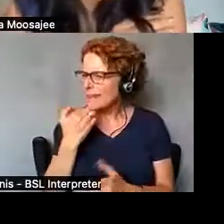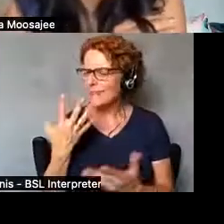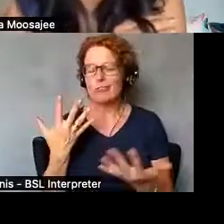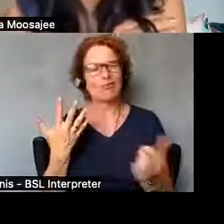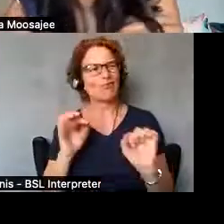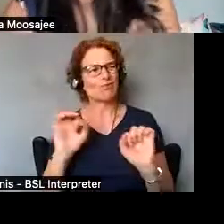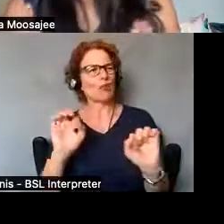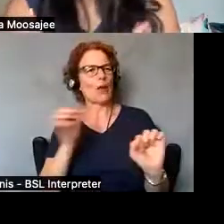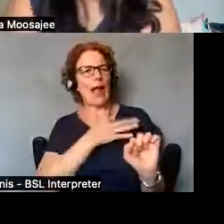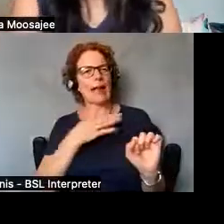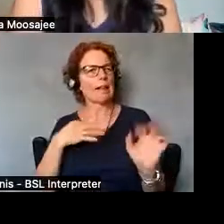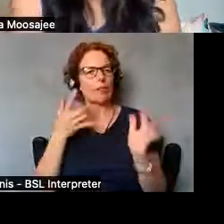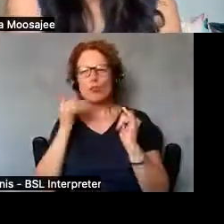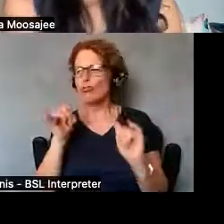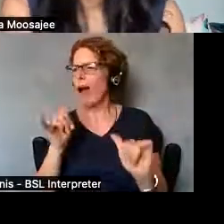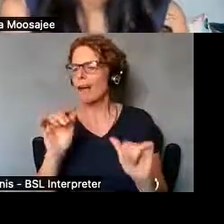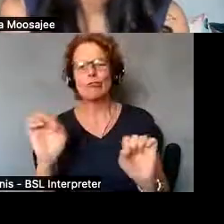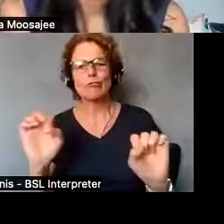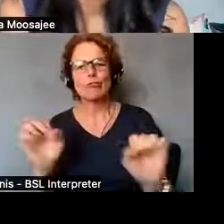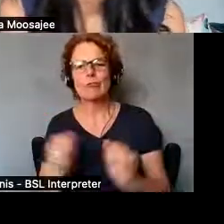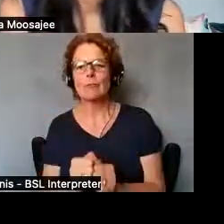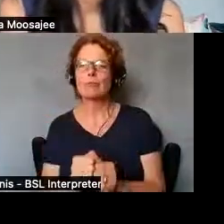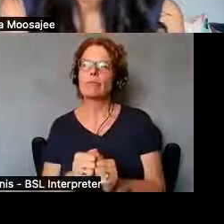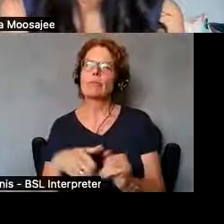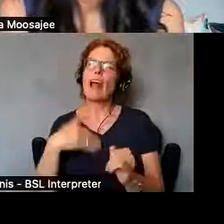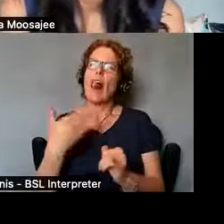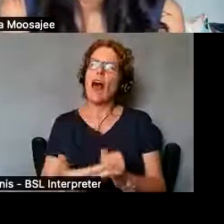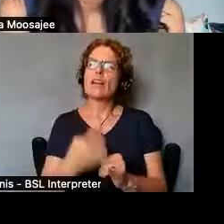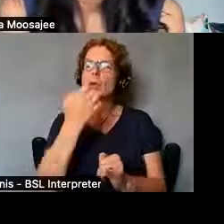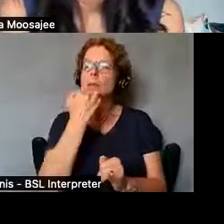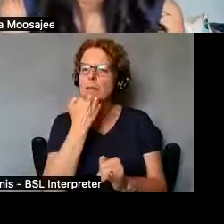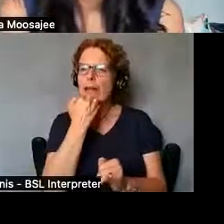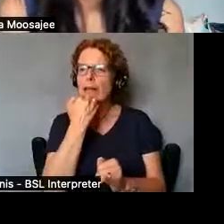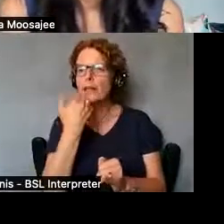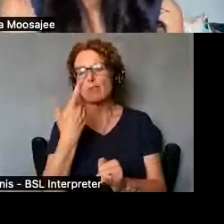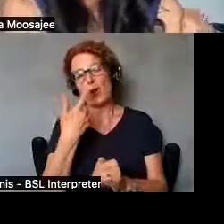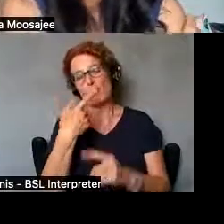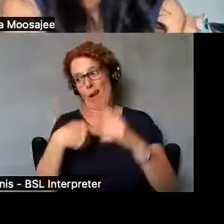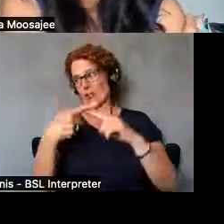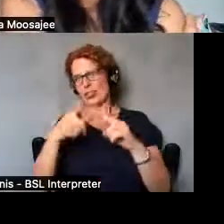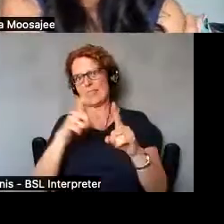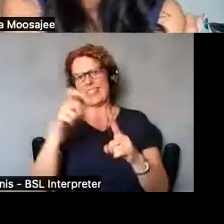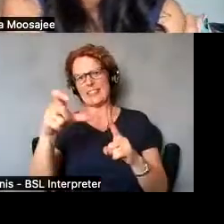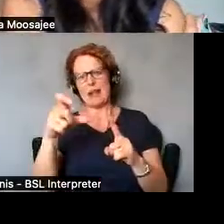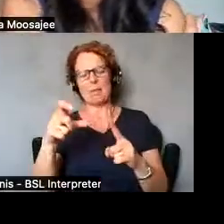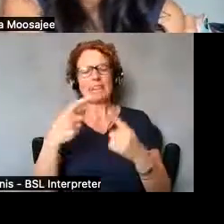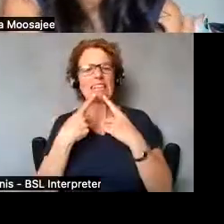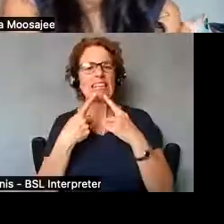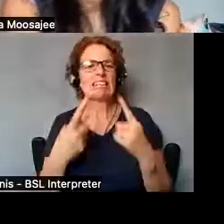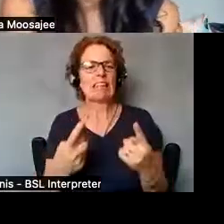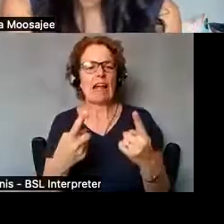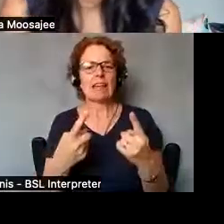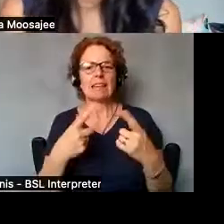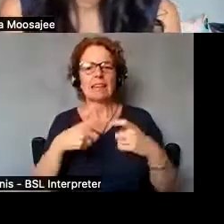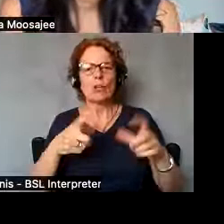yet underway. And the latest update from December 2021 was that they were at the stage of